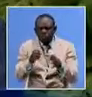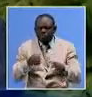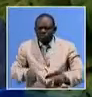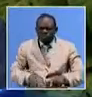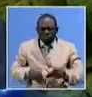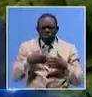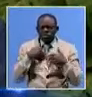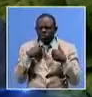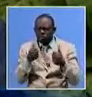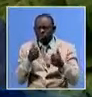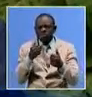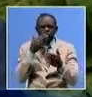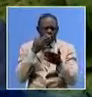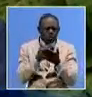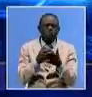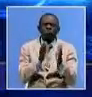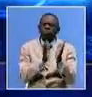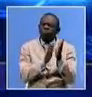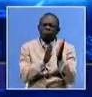better future.